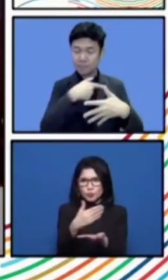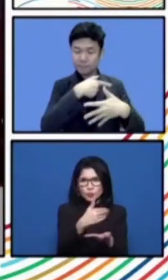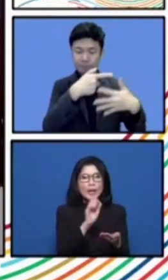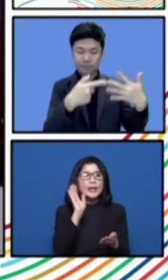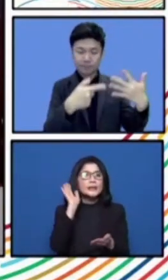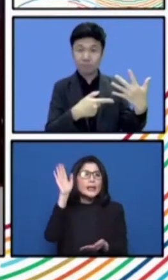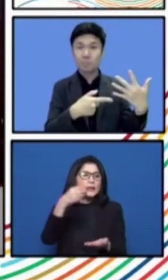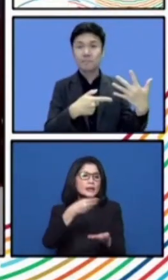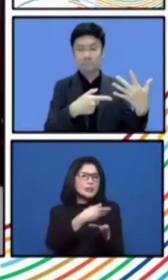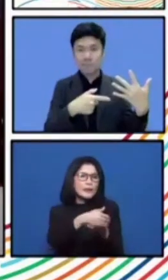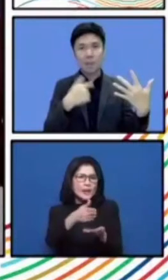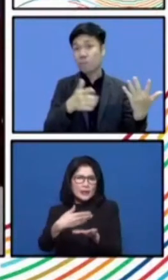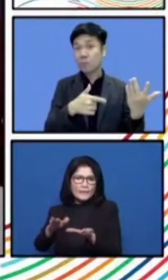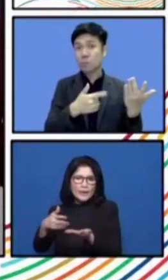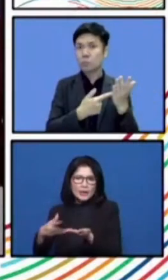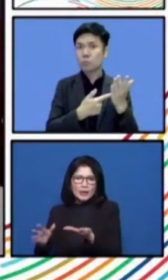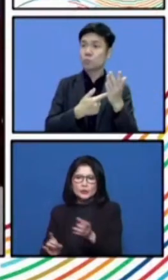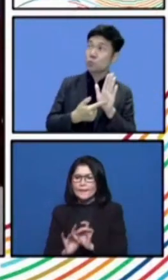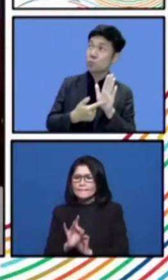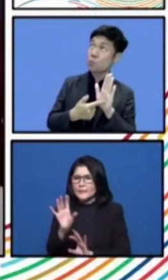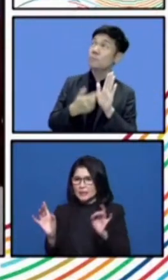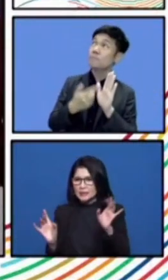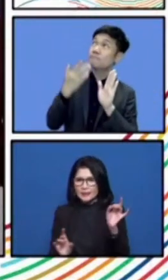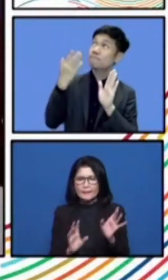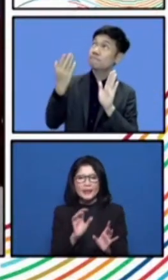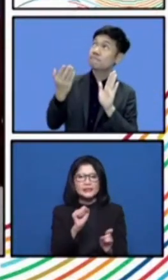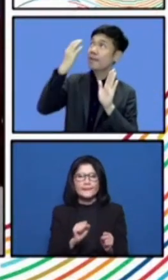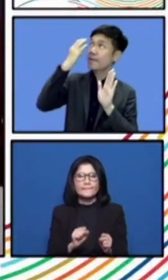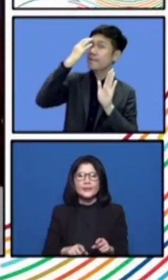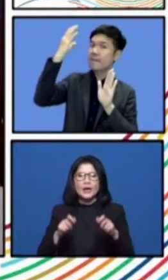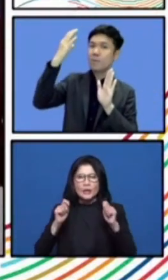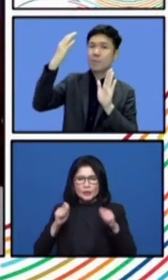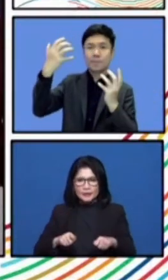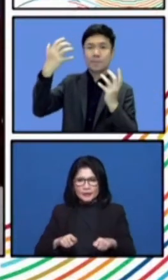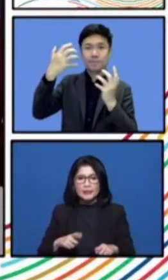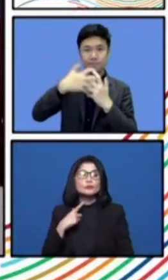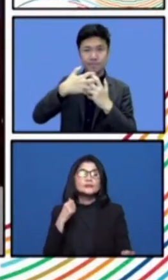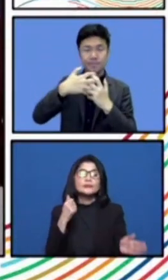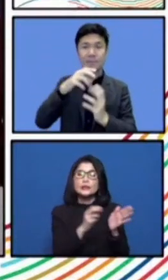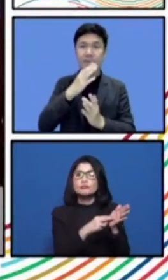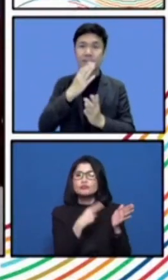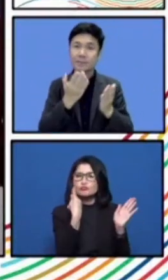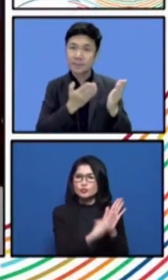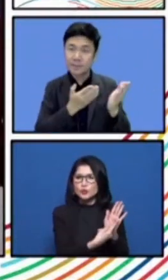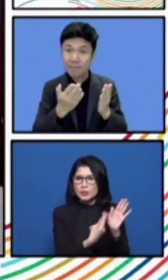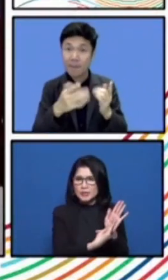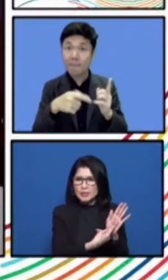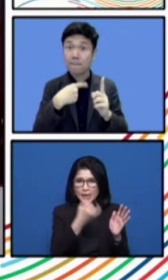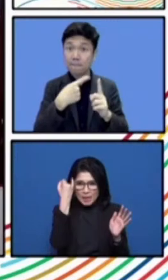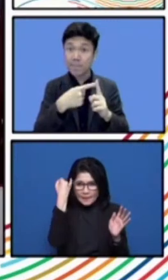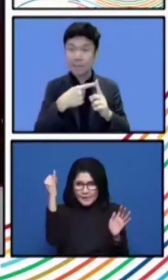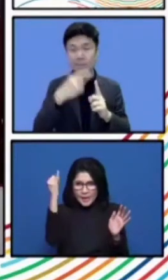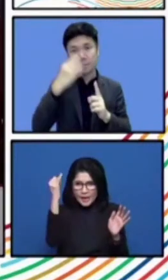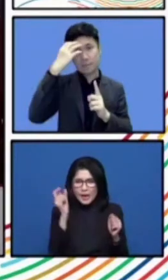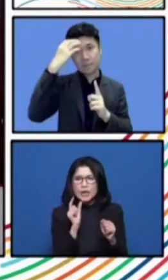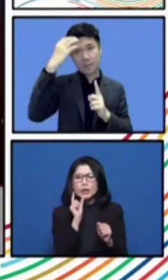scientific evidencies for government service so Supply and policy making